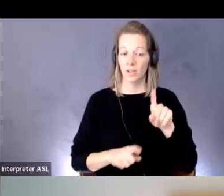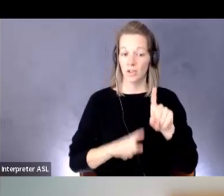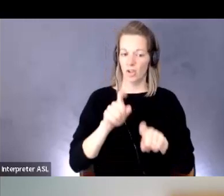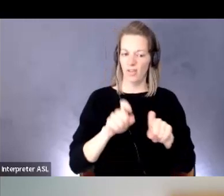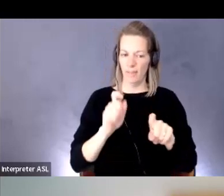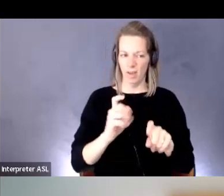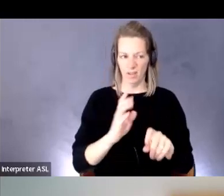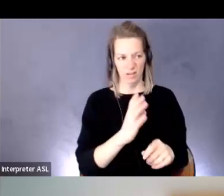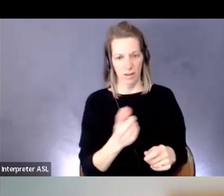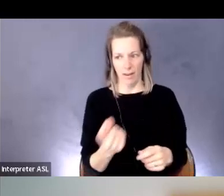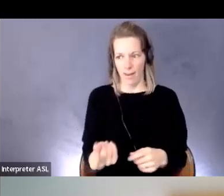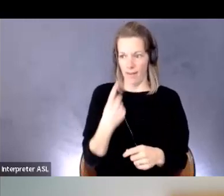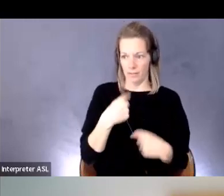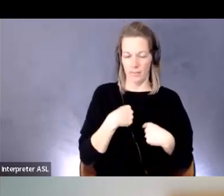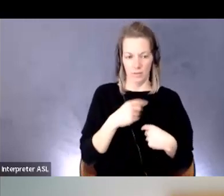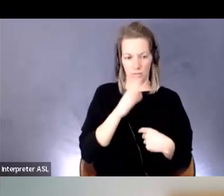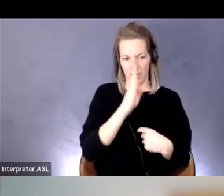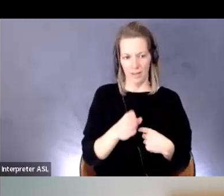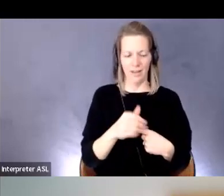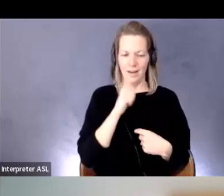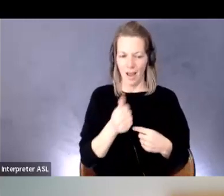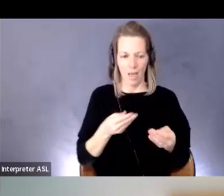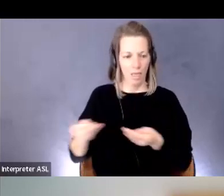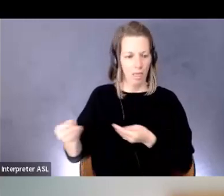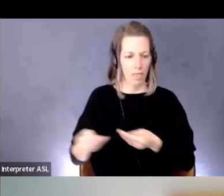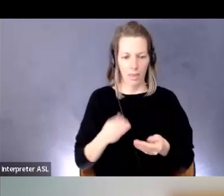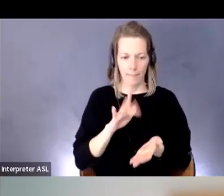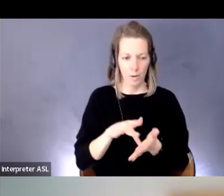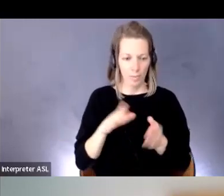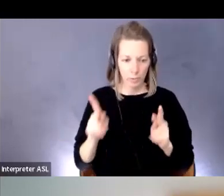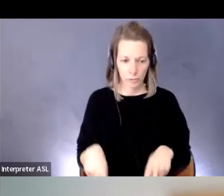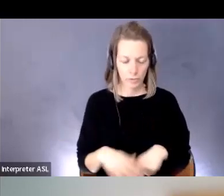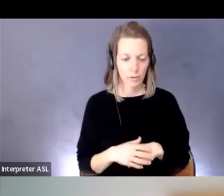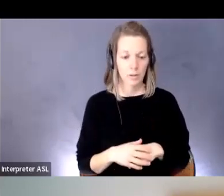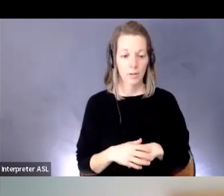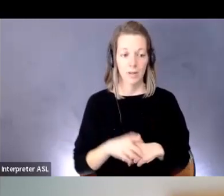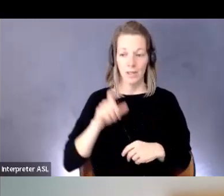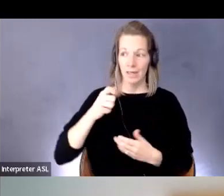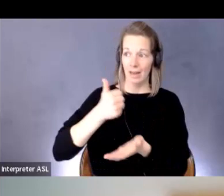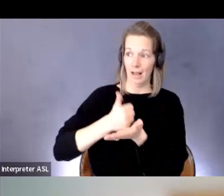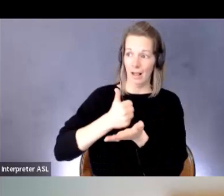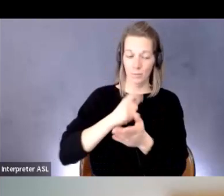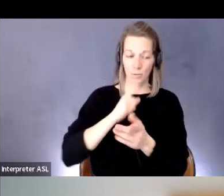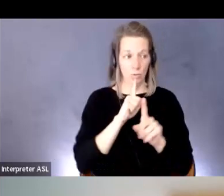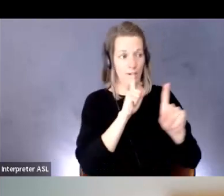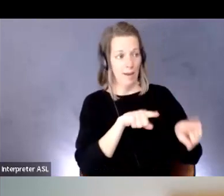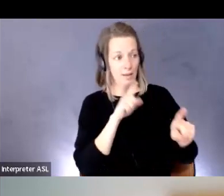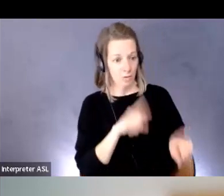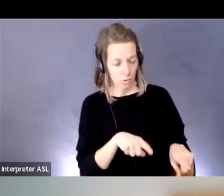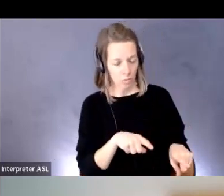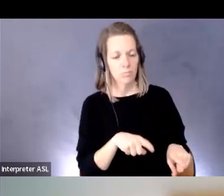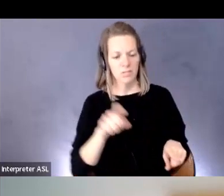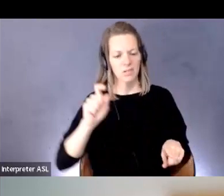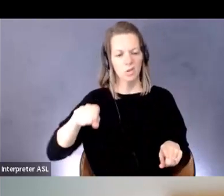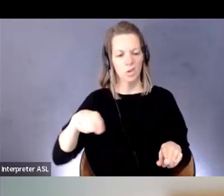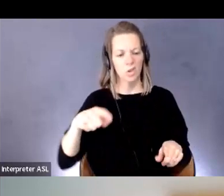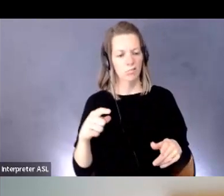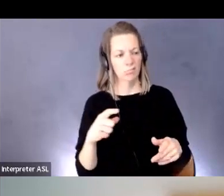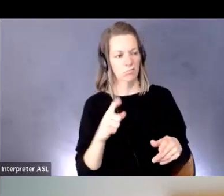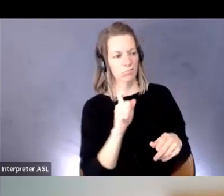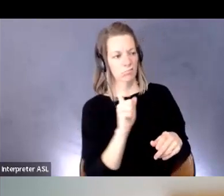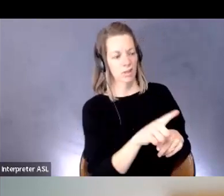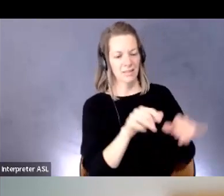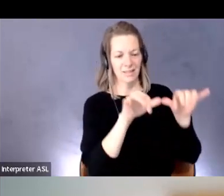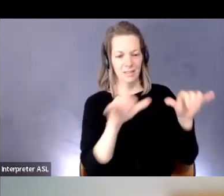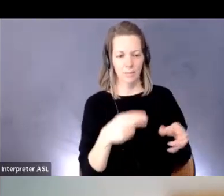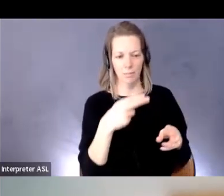us directly, avoiding proxies whenever possible. If we need more help answering survey questions, we should turn first to a system